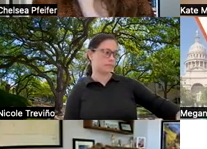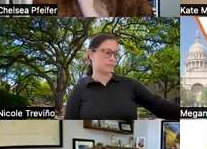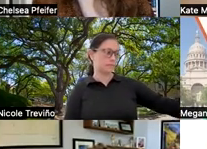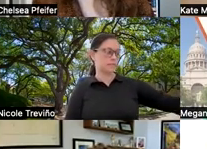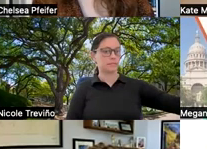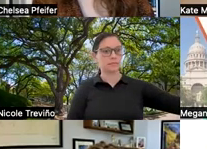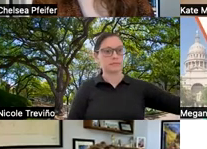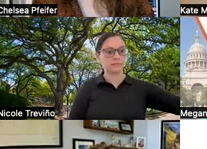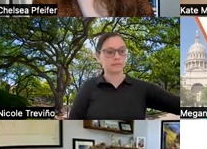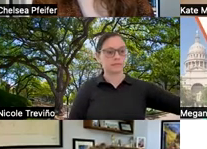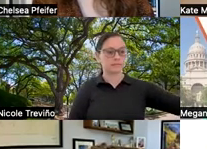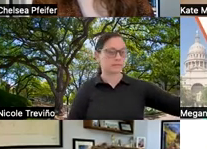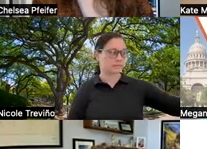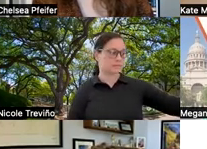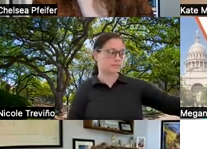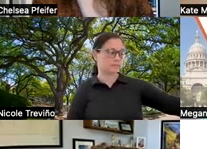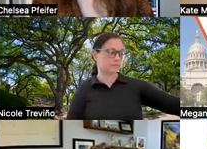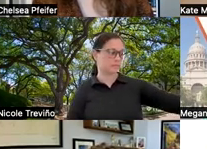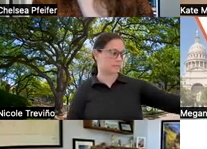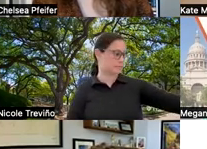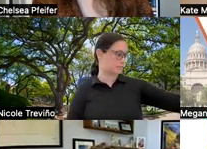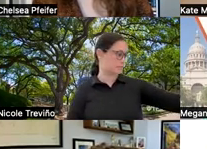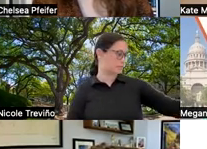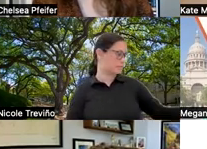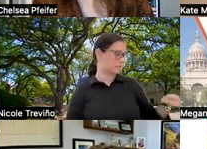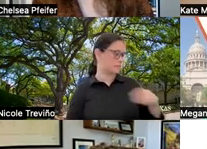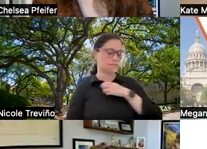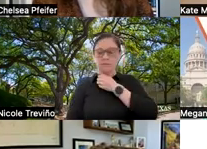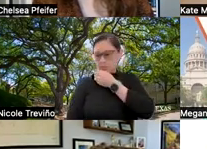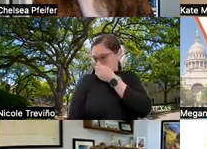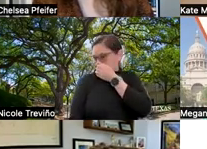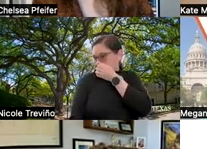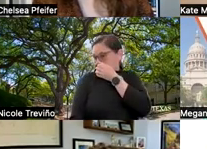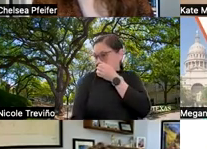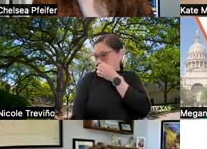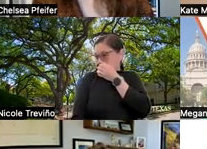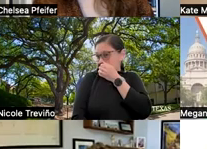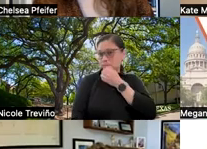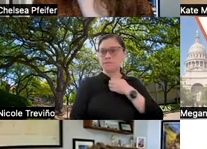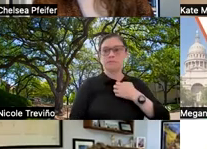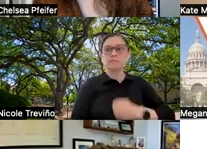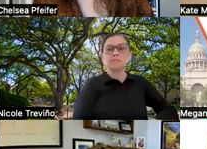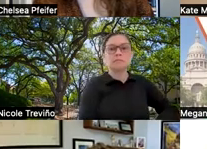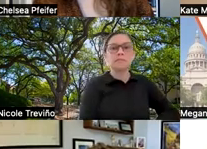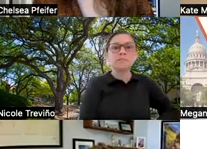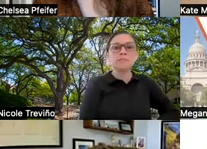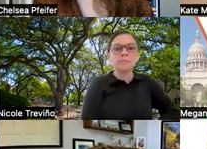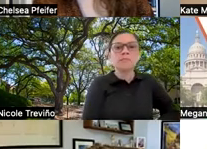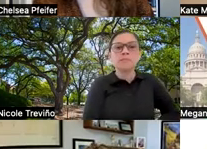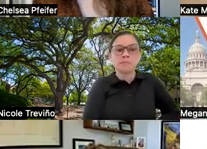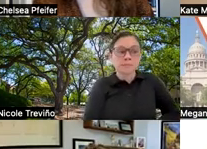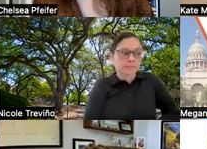The last thing I want to note about this timeline is that you guys are going to see the plan multiple times. We wanted to make